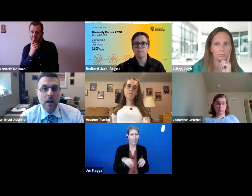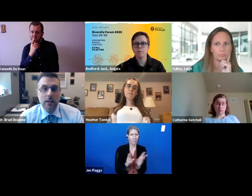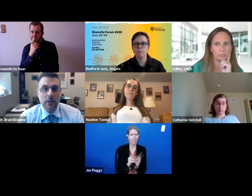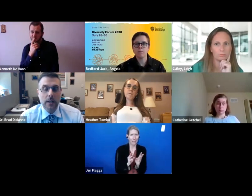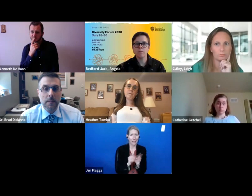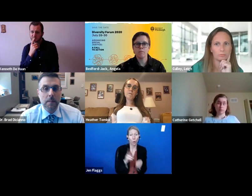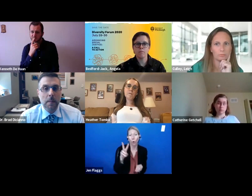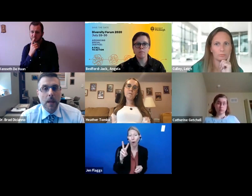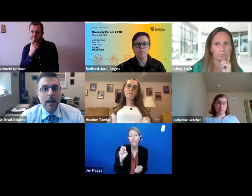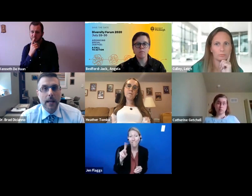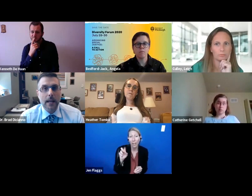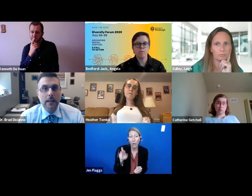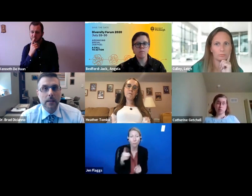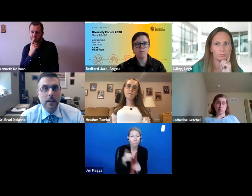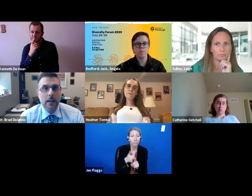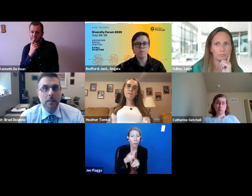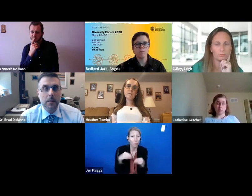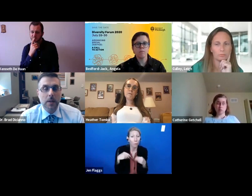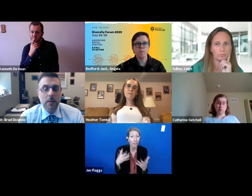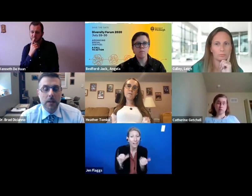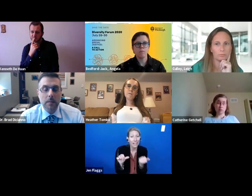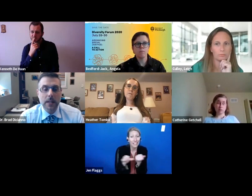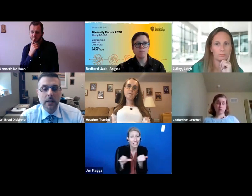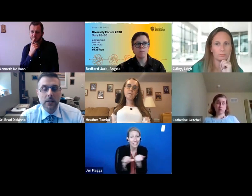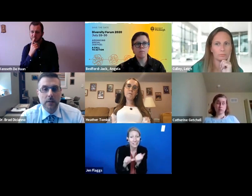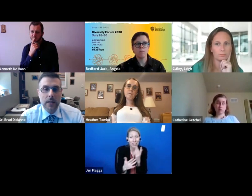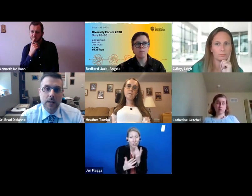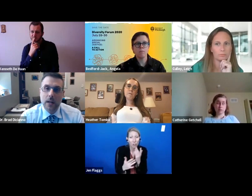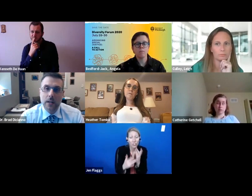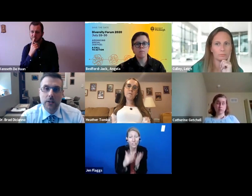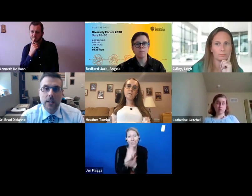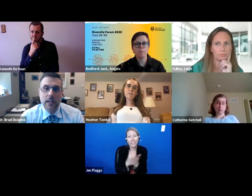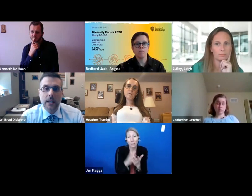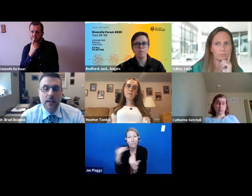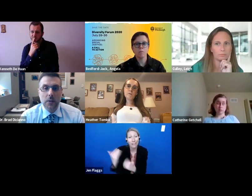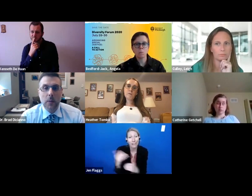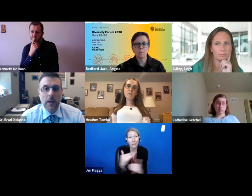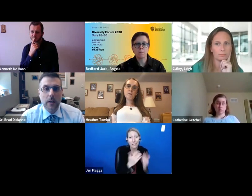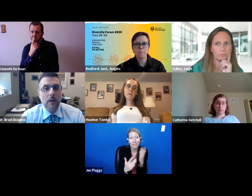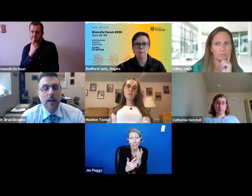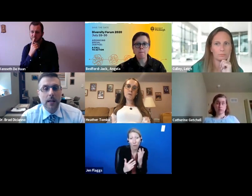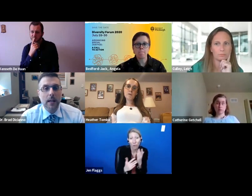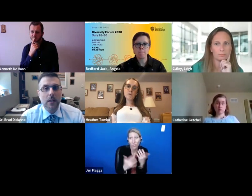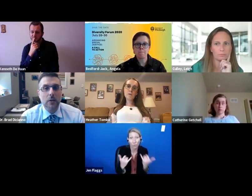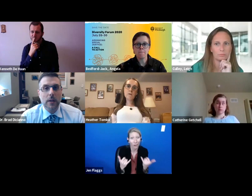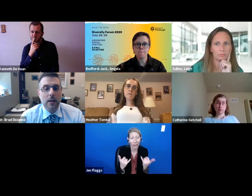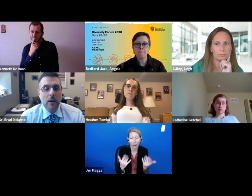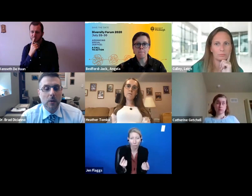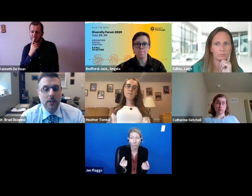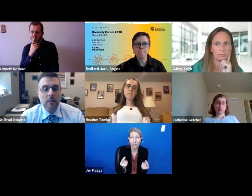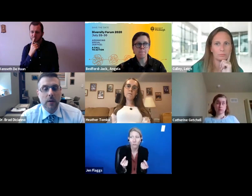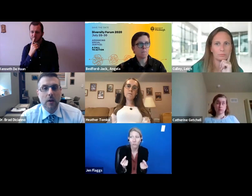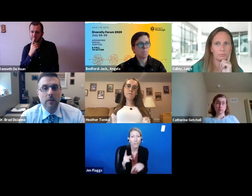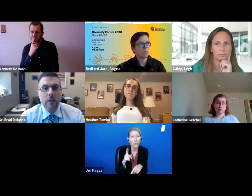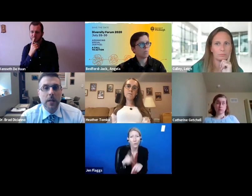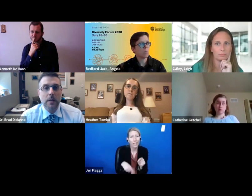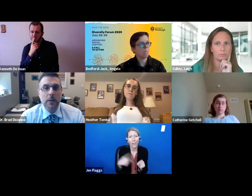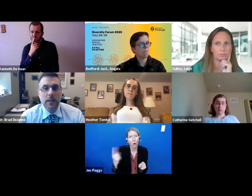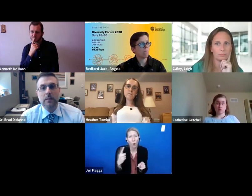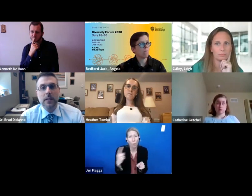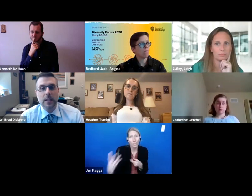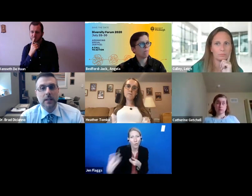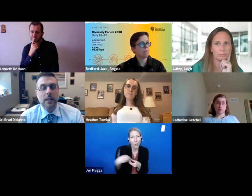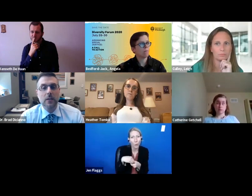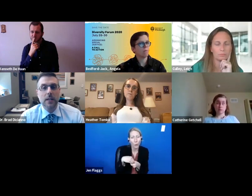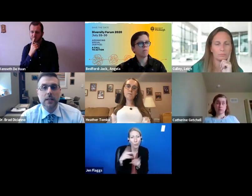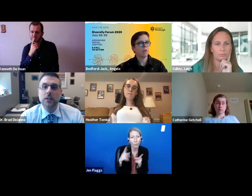assistive technology. And some of the limitations of technology at this point are that you can't always involve the people